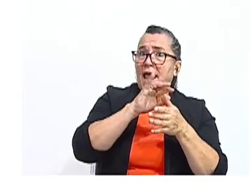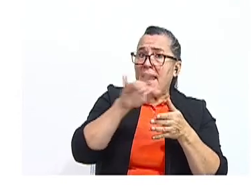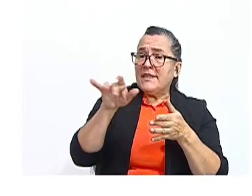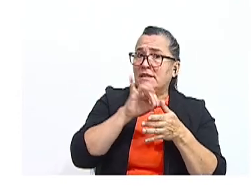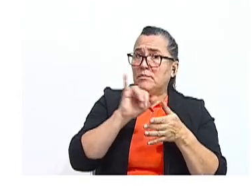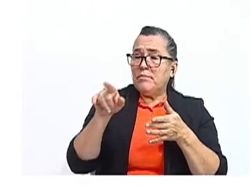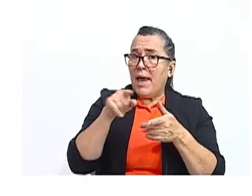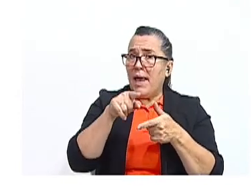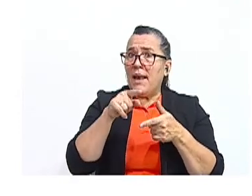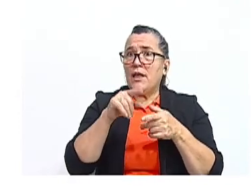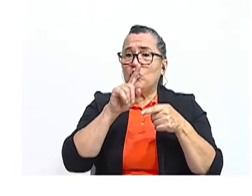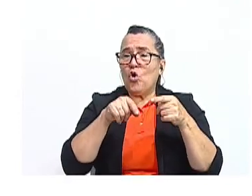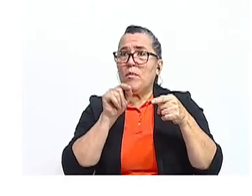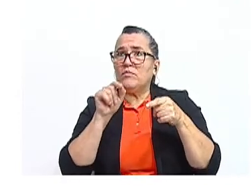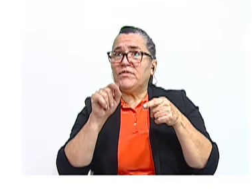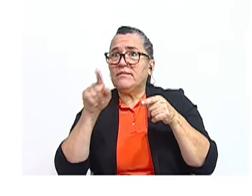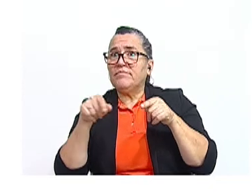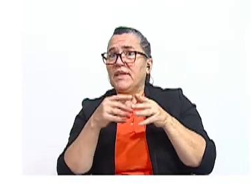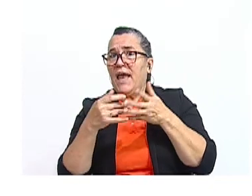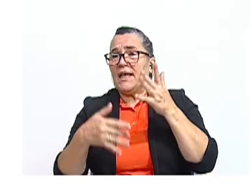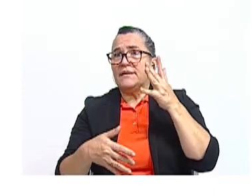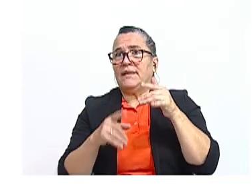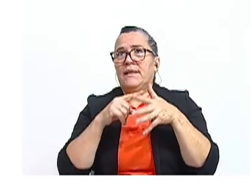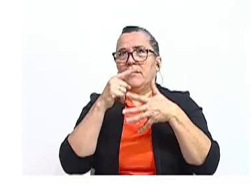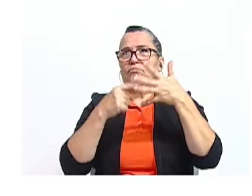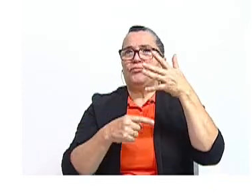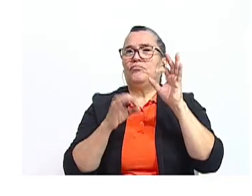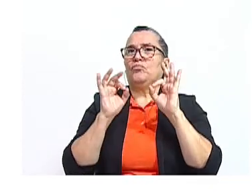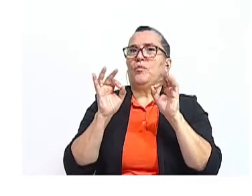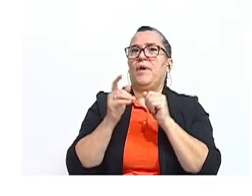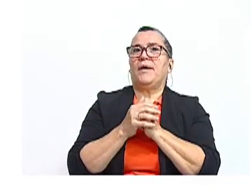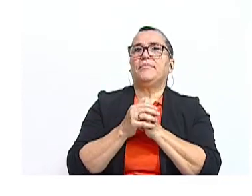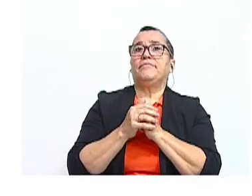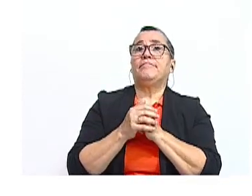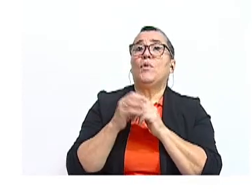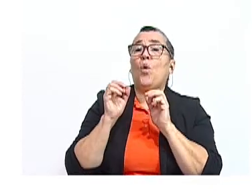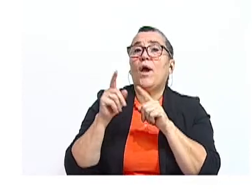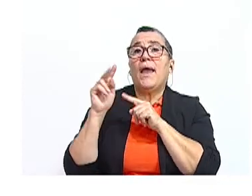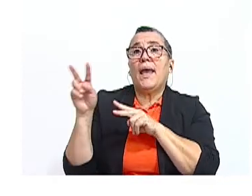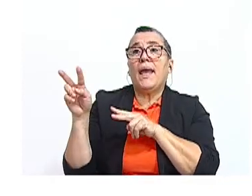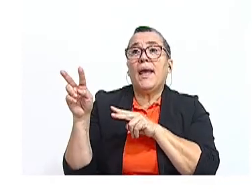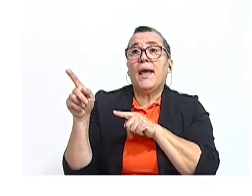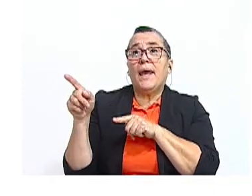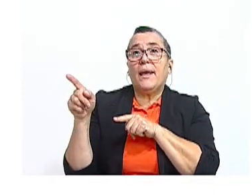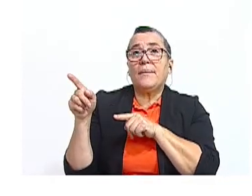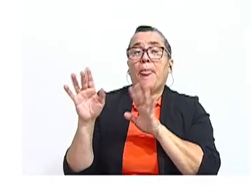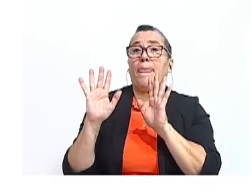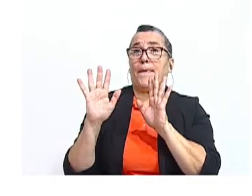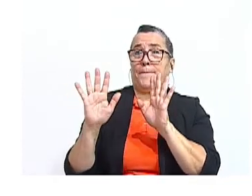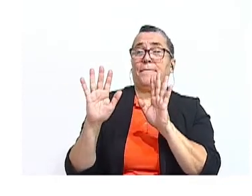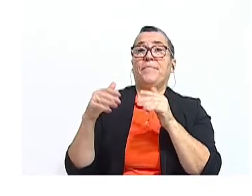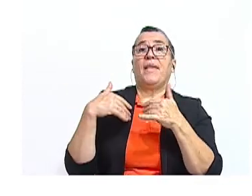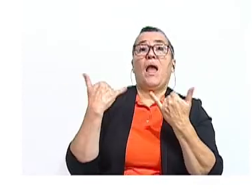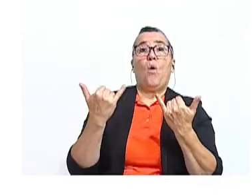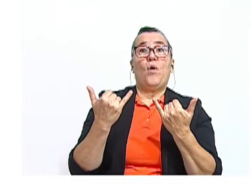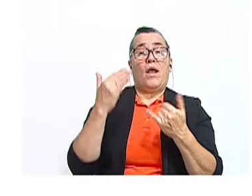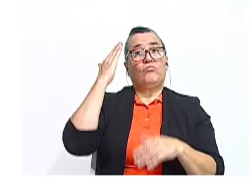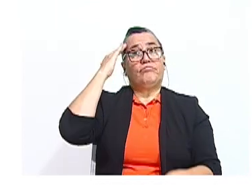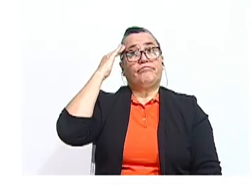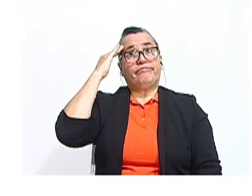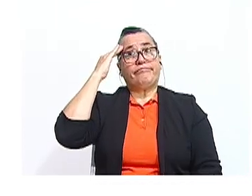periods, commas, etc. Very good. Okay. Okay, now that you